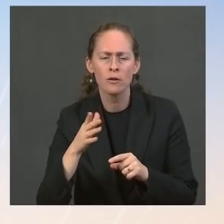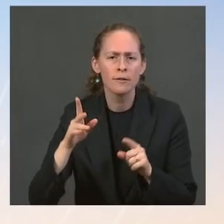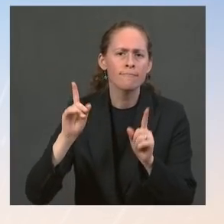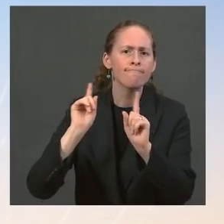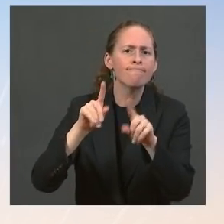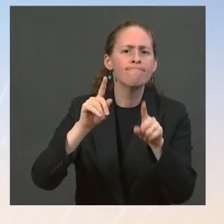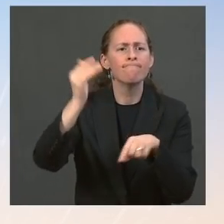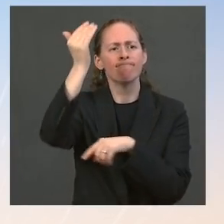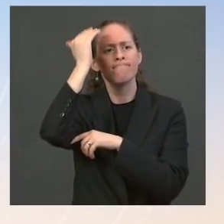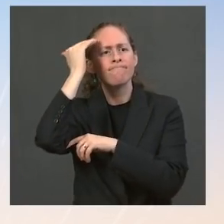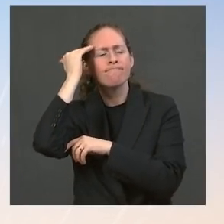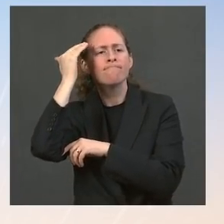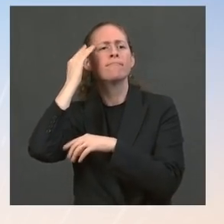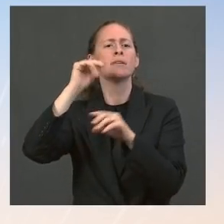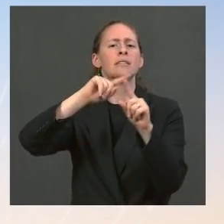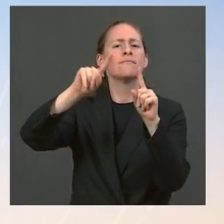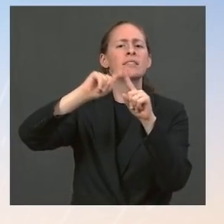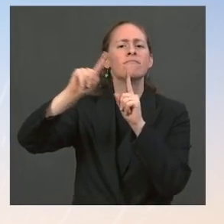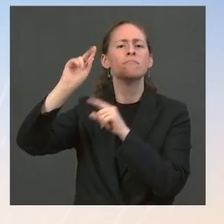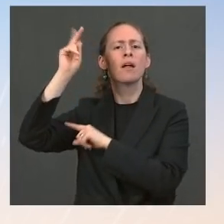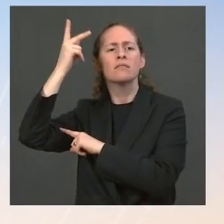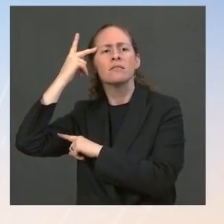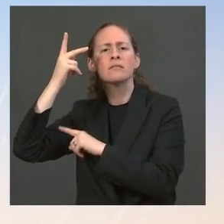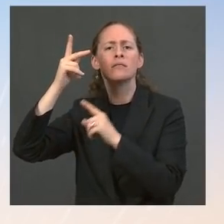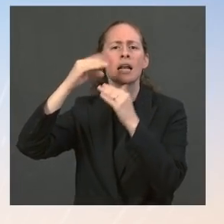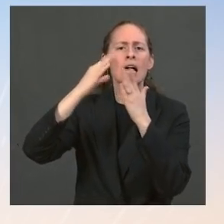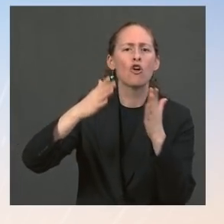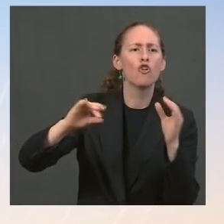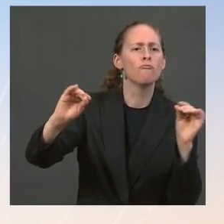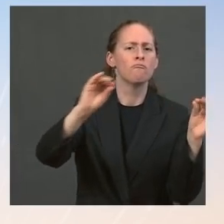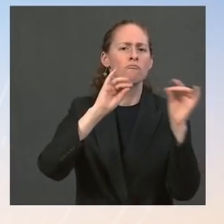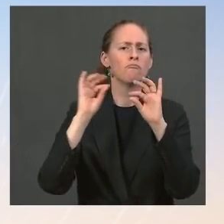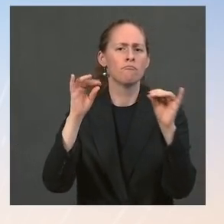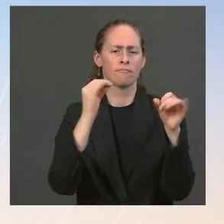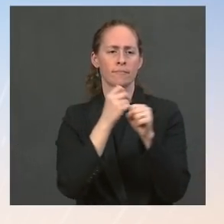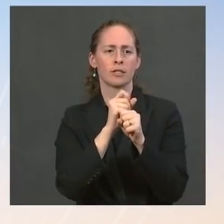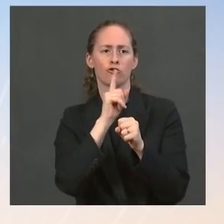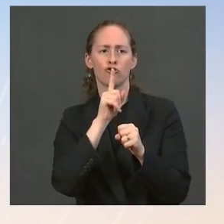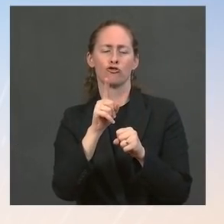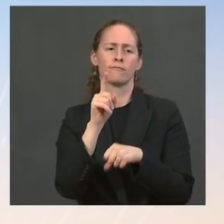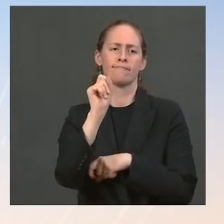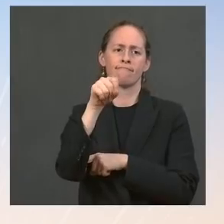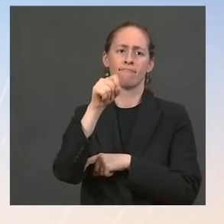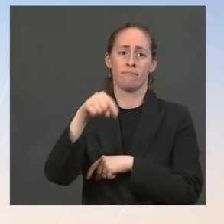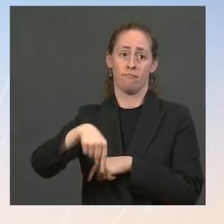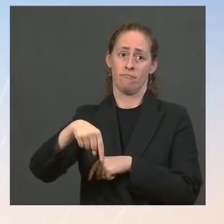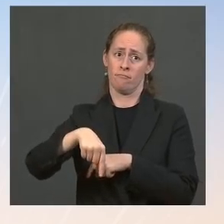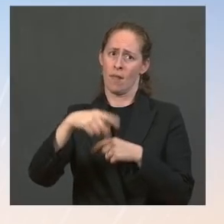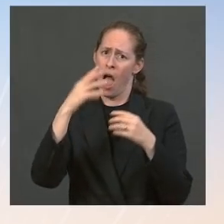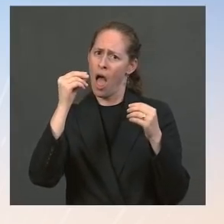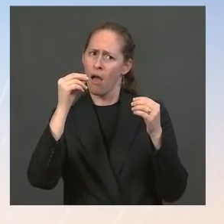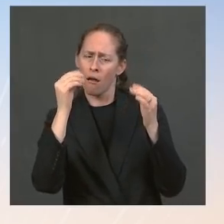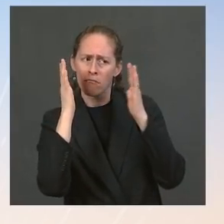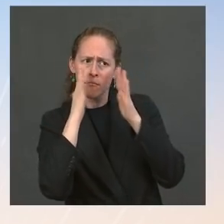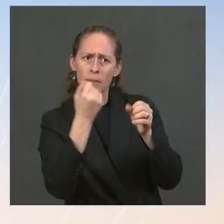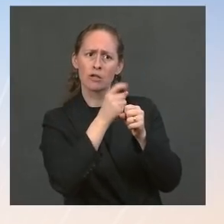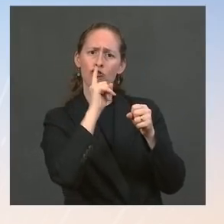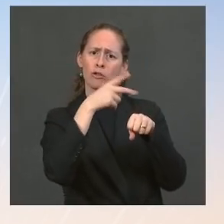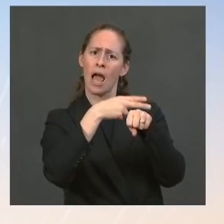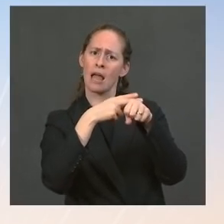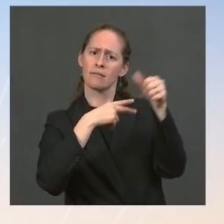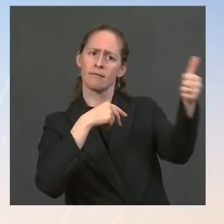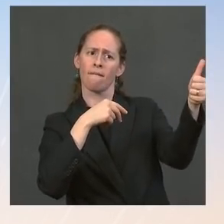groups, political stakeholders, the Haitian government, and they're, of course, as I noted, discussing a Haitian-led process charting the path to democratic